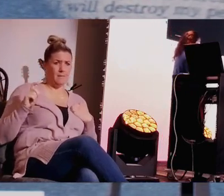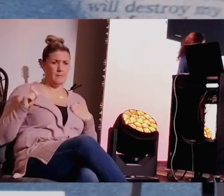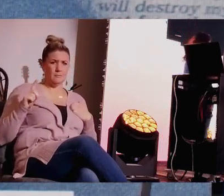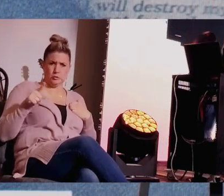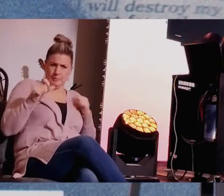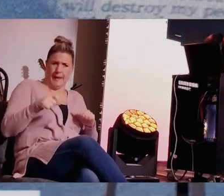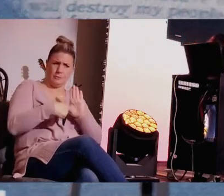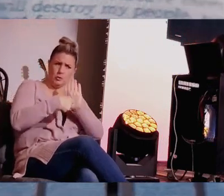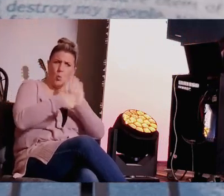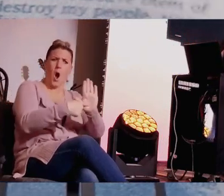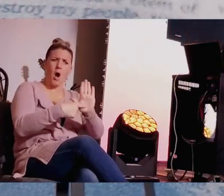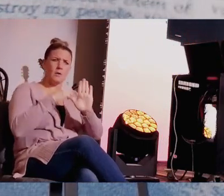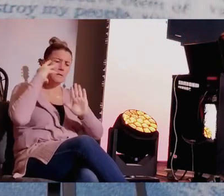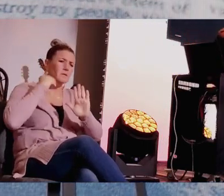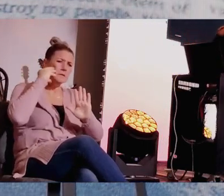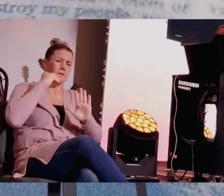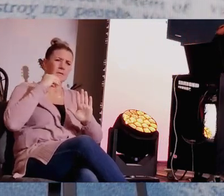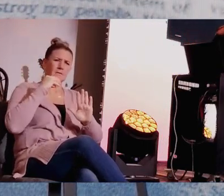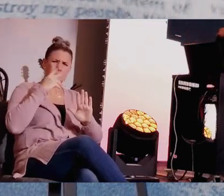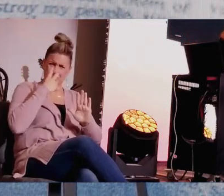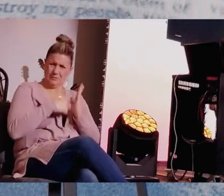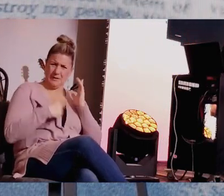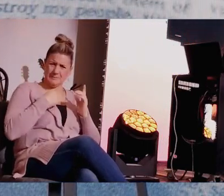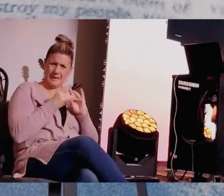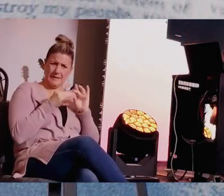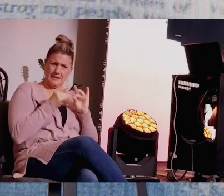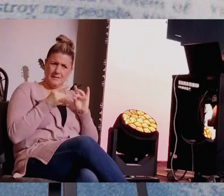to walk it out? I'm just asking. You see what I'm saying?